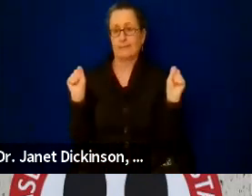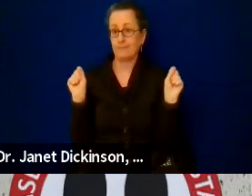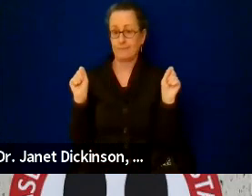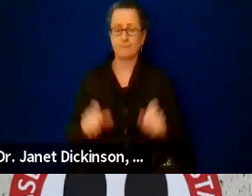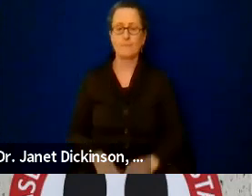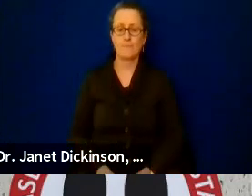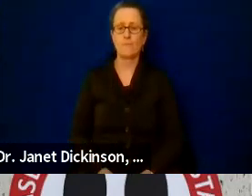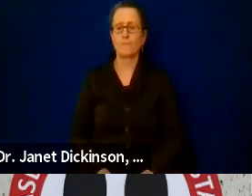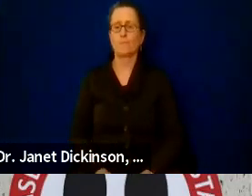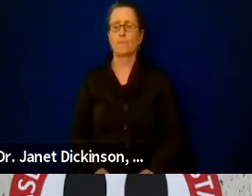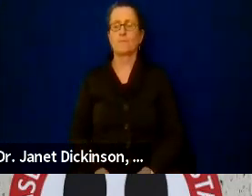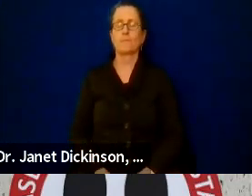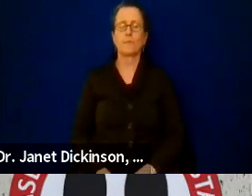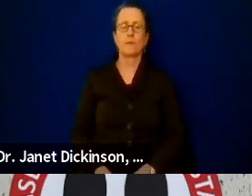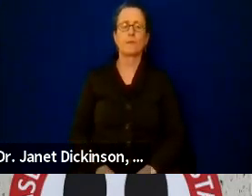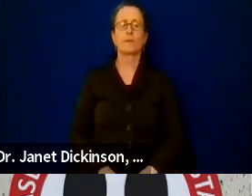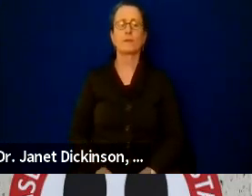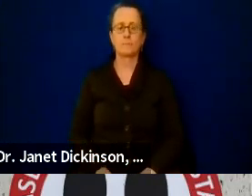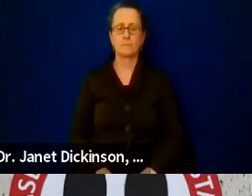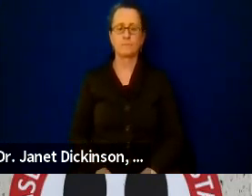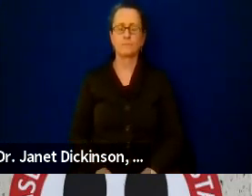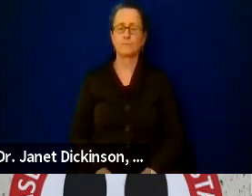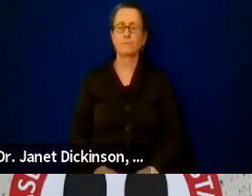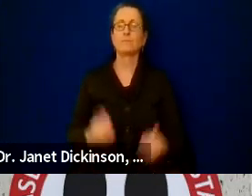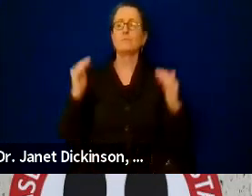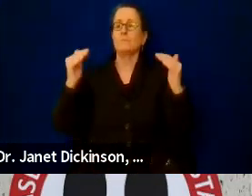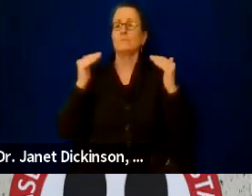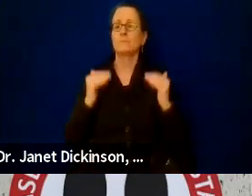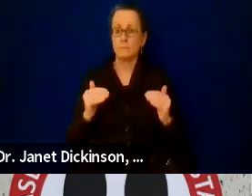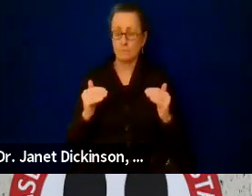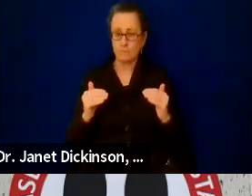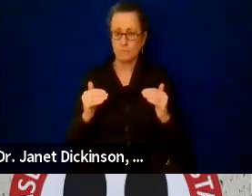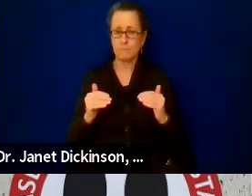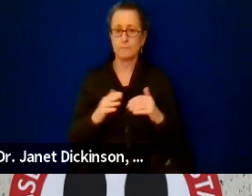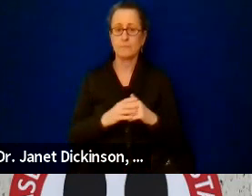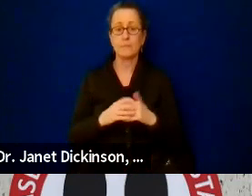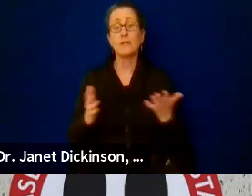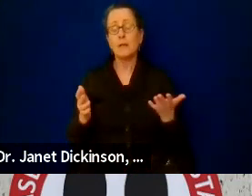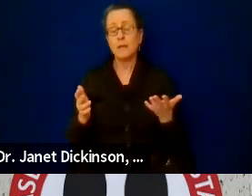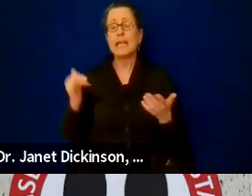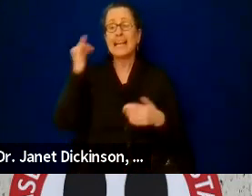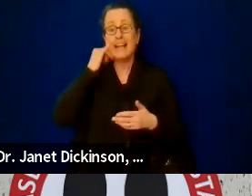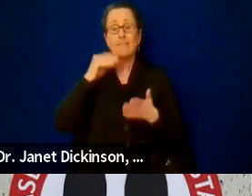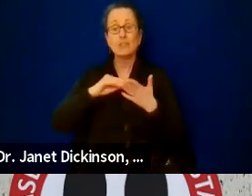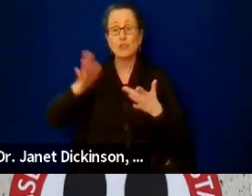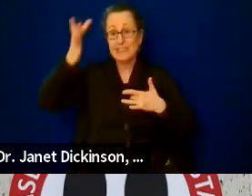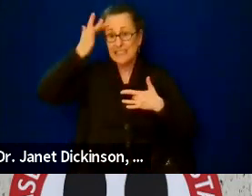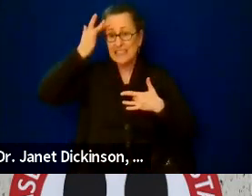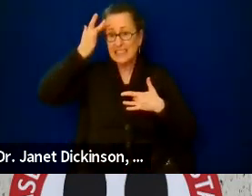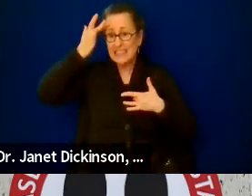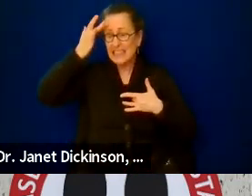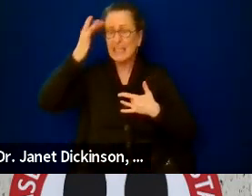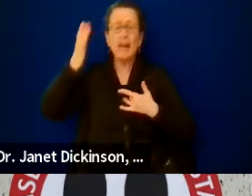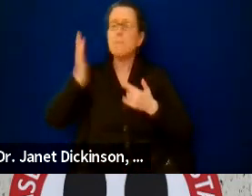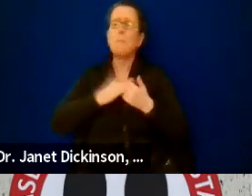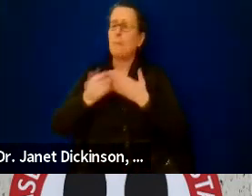those lines is that's come up was, given the desire to keep sick or ill students home, even if it's precautionary, will